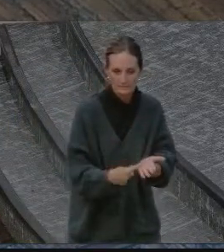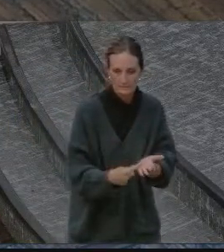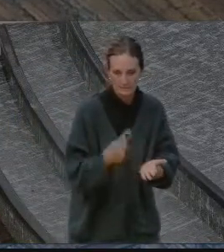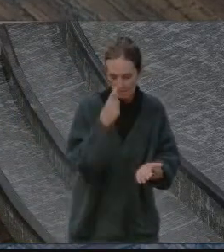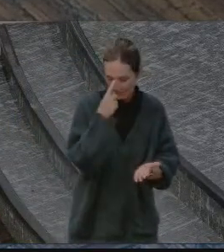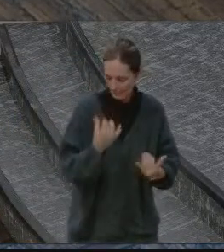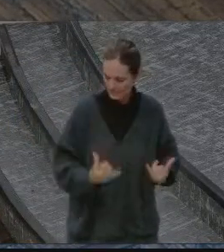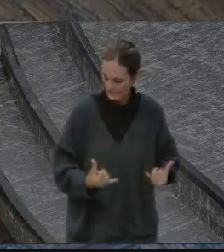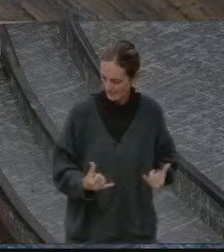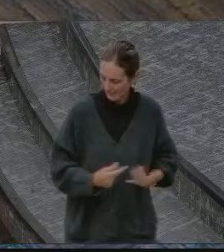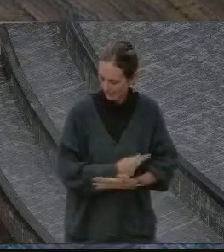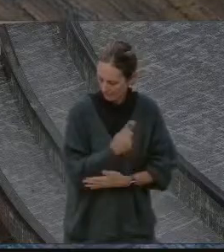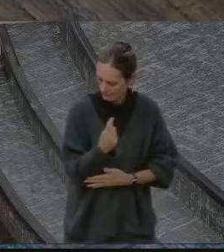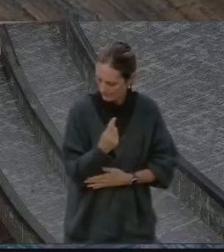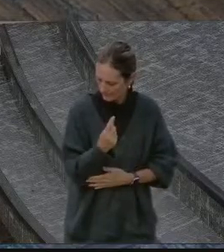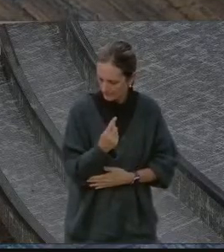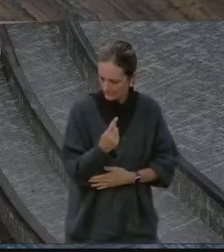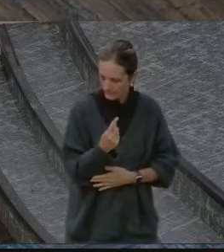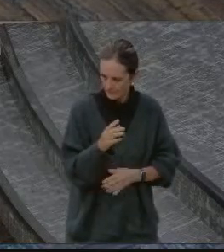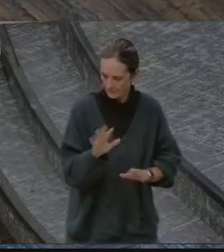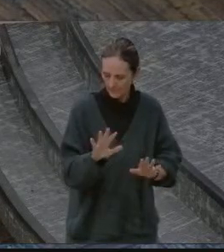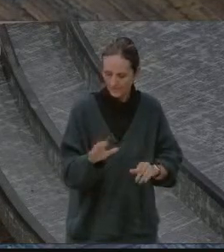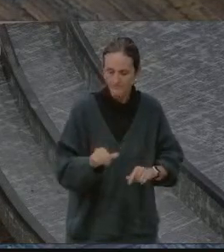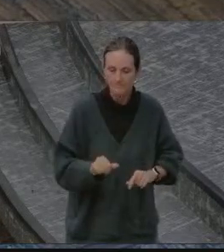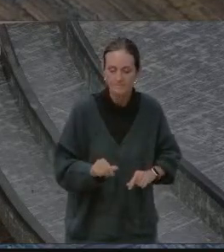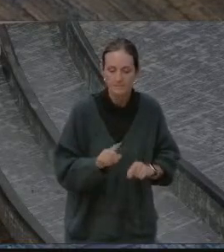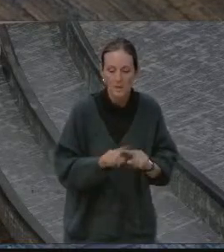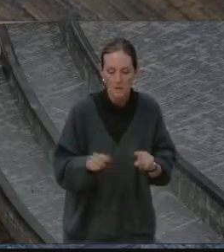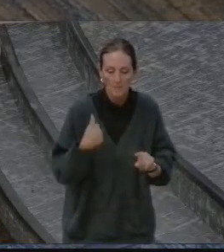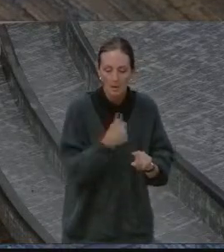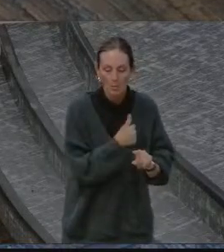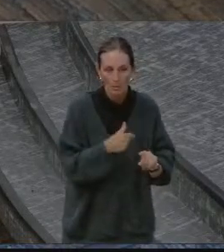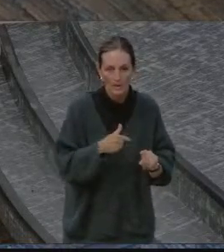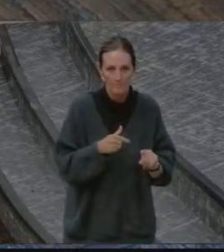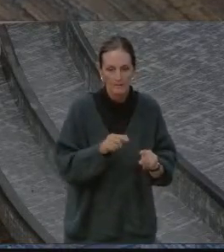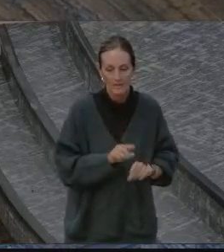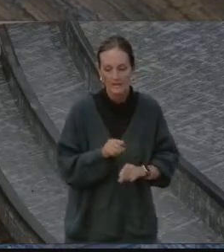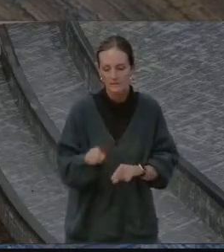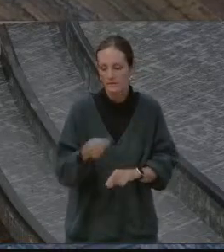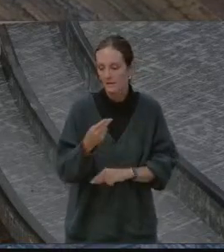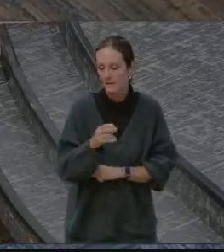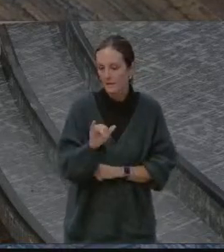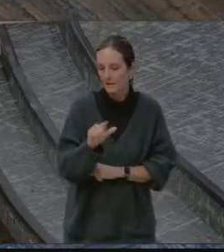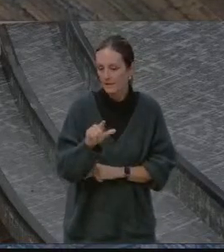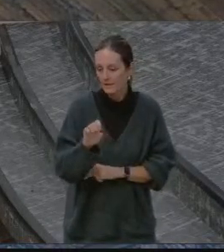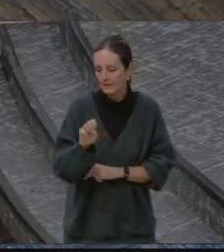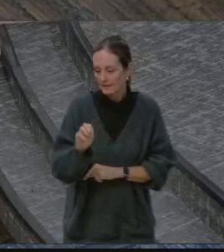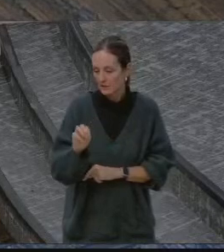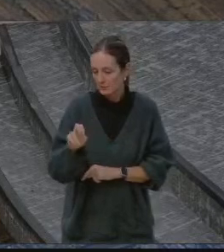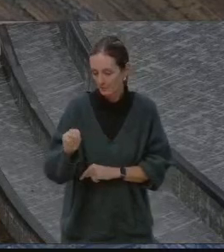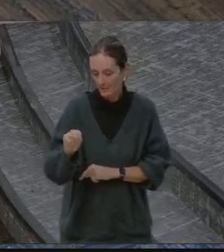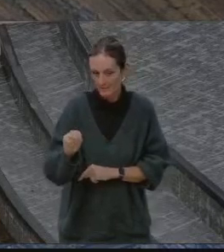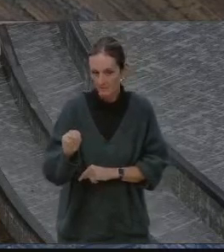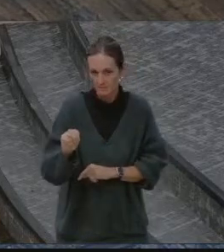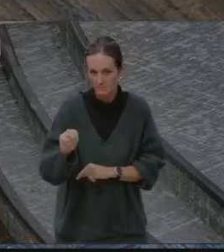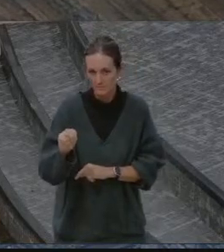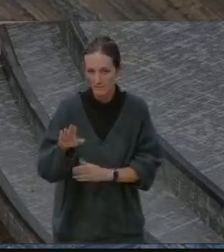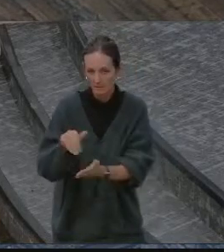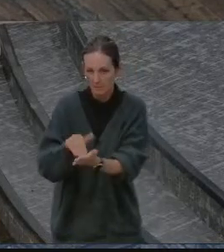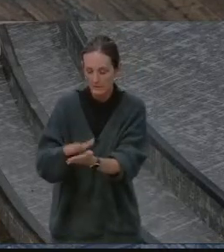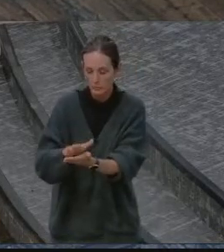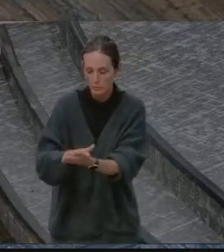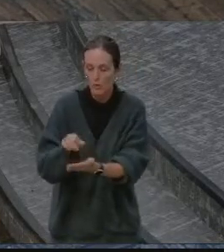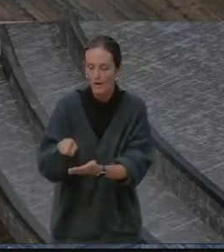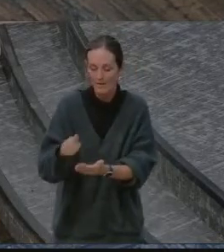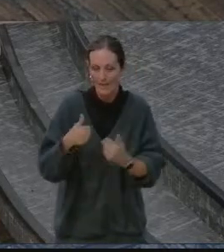the days are kind of running together, but we've been at Hillsman, both of us have been at Hillsman, so they're looking at a different